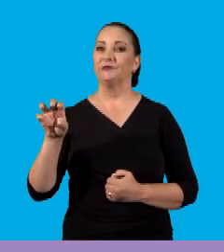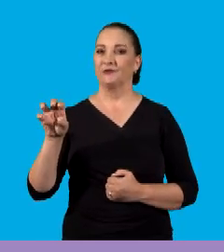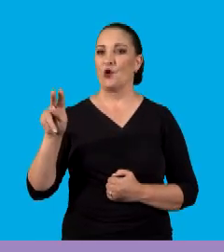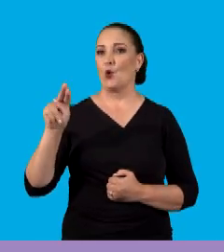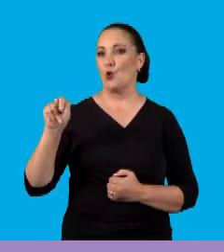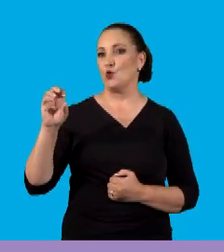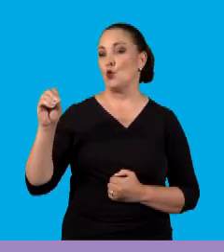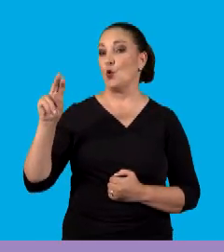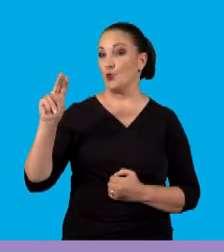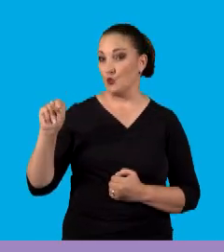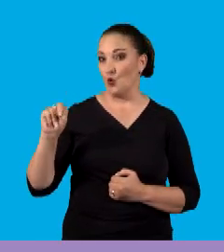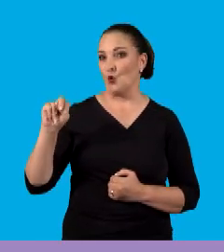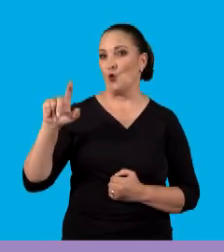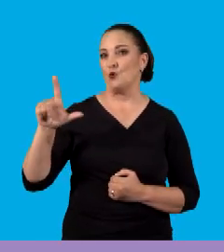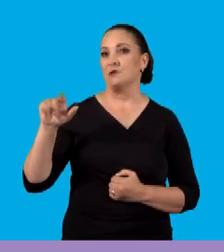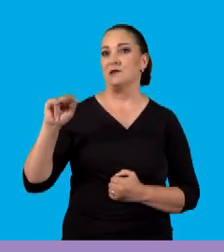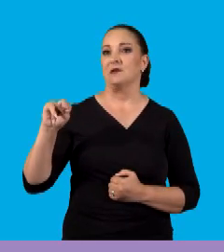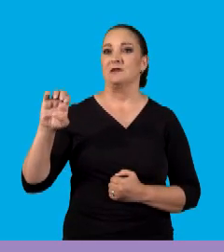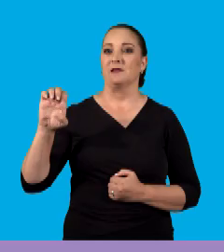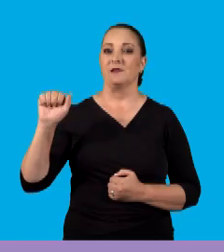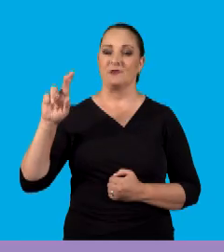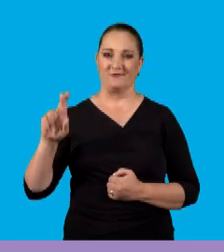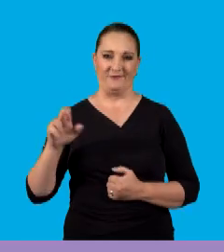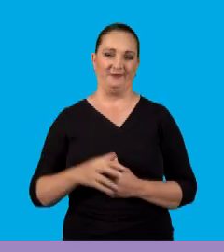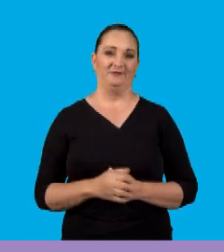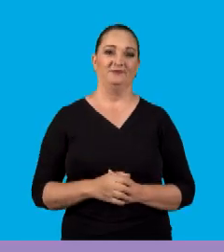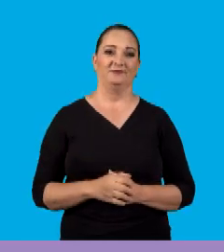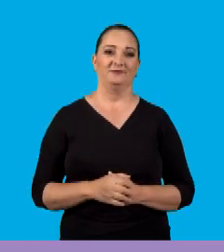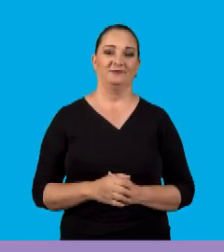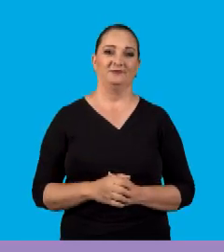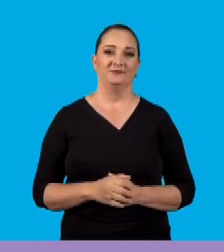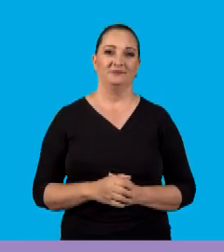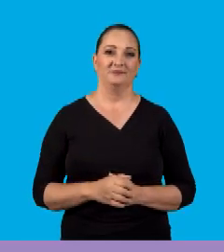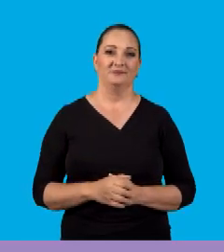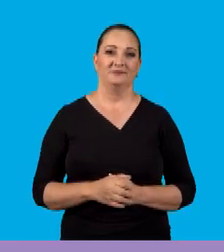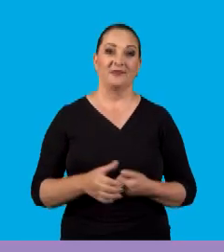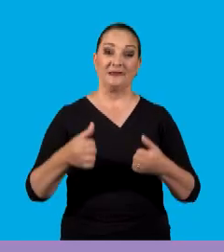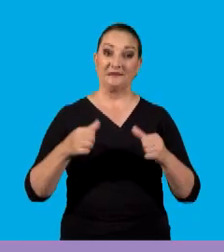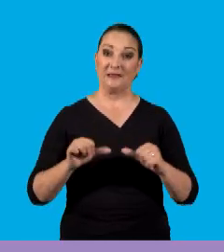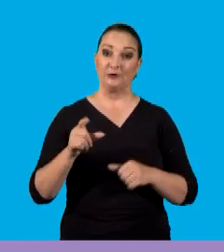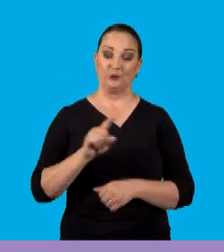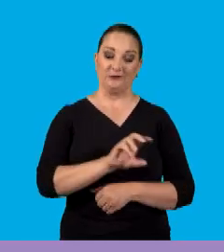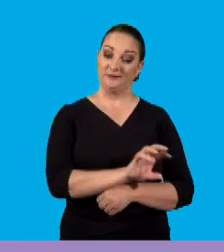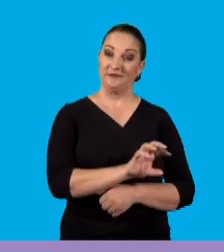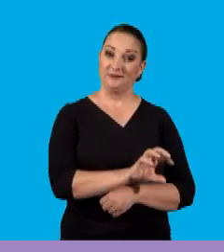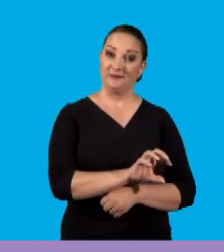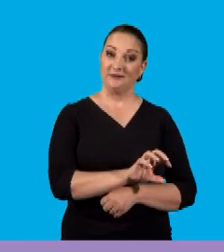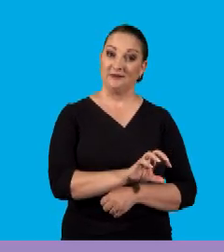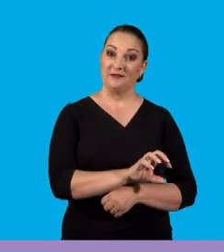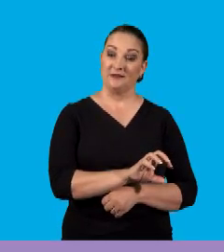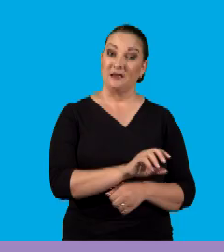one there is also a non-linear graph. Let's look at the next